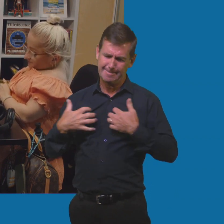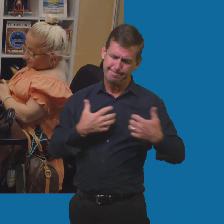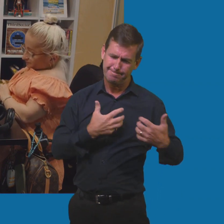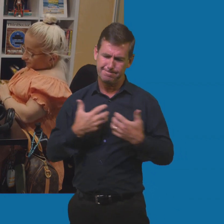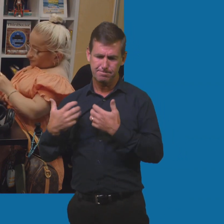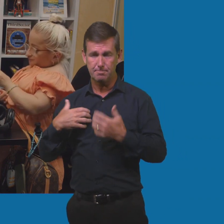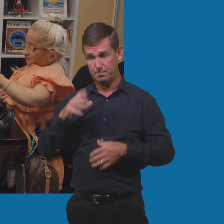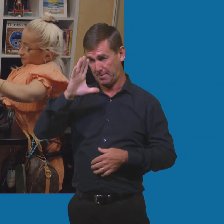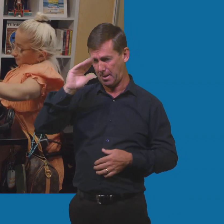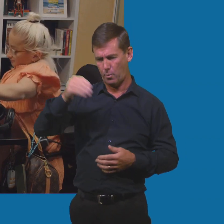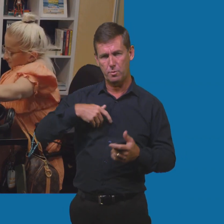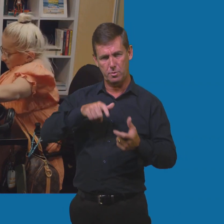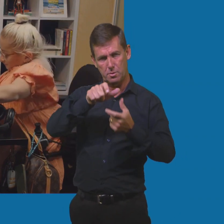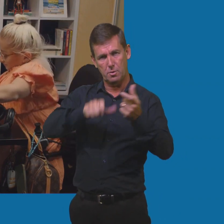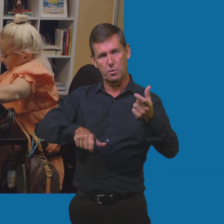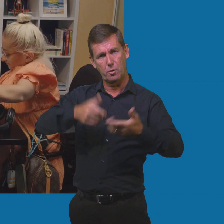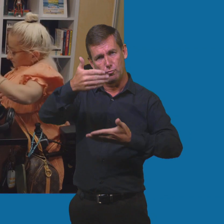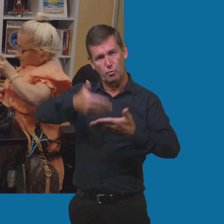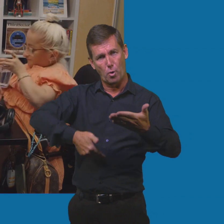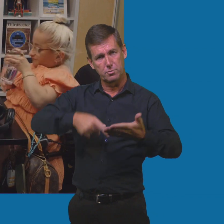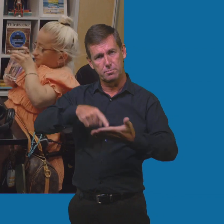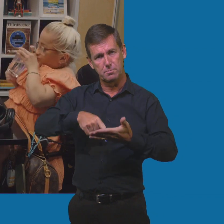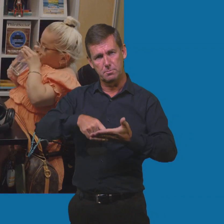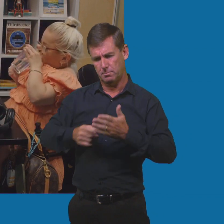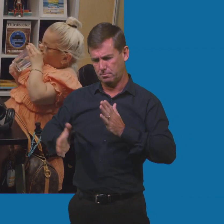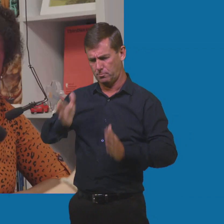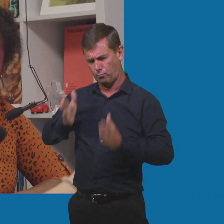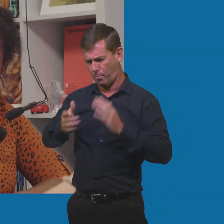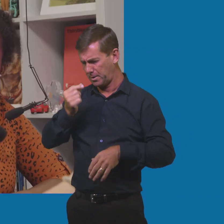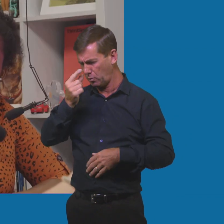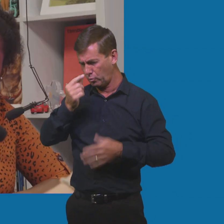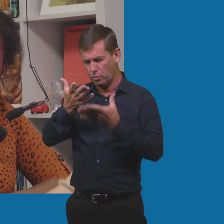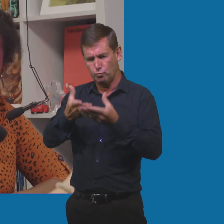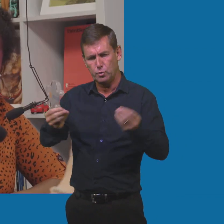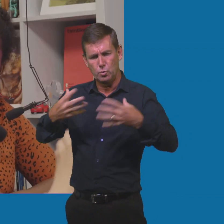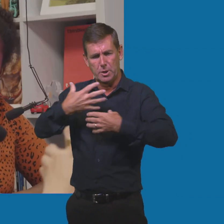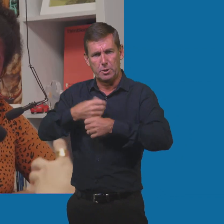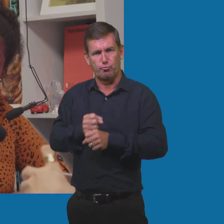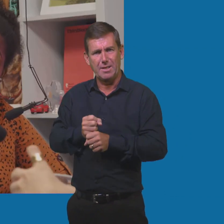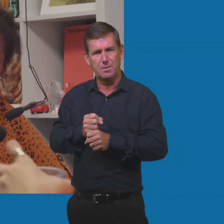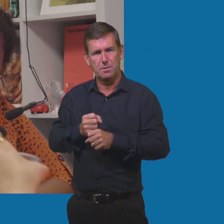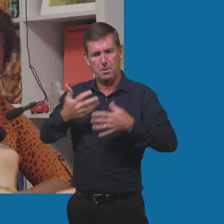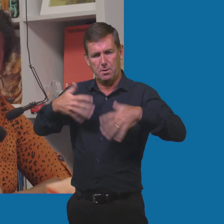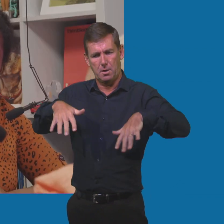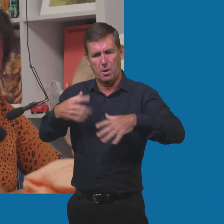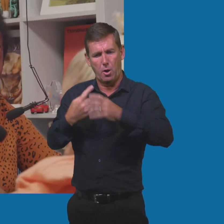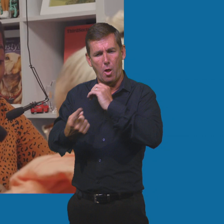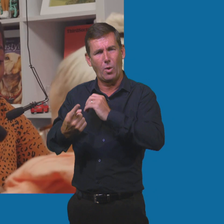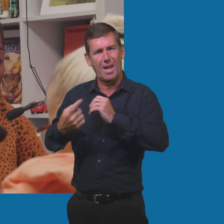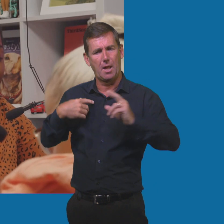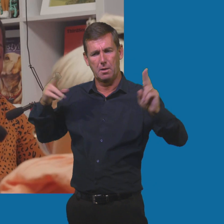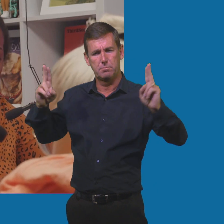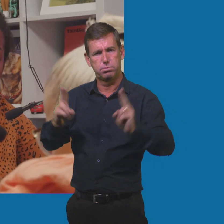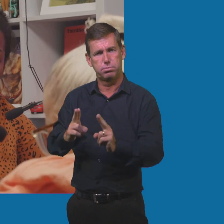Yes. So robots can be the solution to loneliness, reduce stress, and can help older people remain healthy and active in their homes.